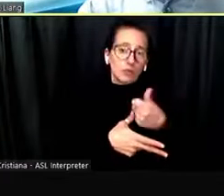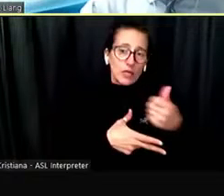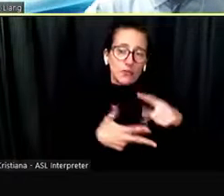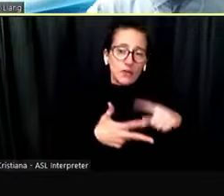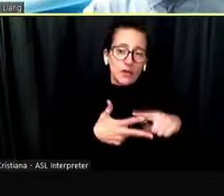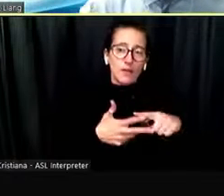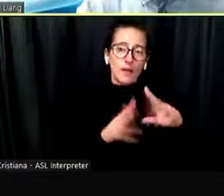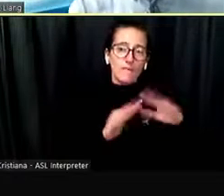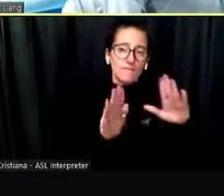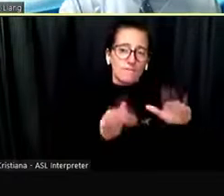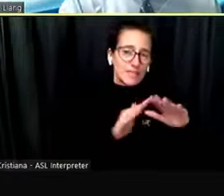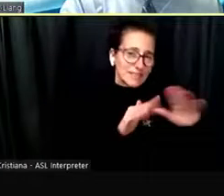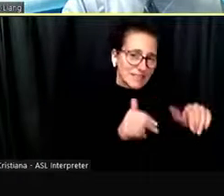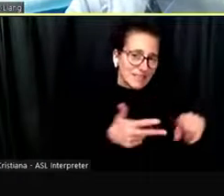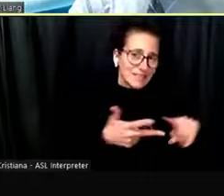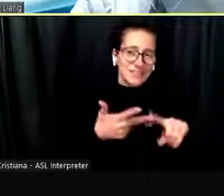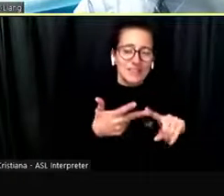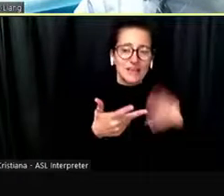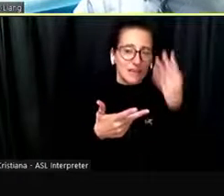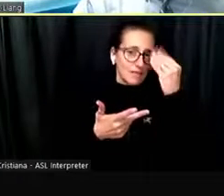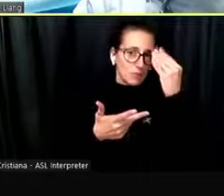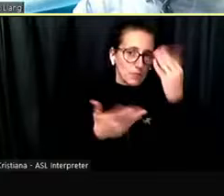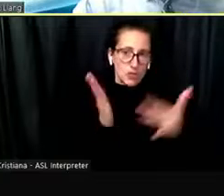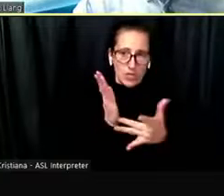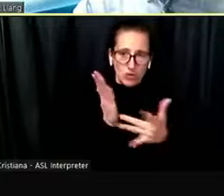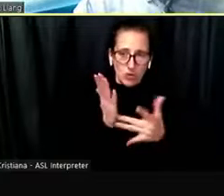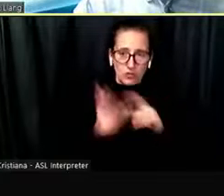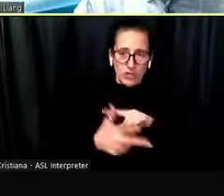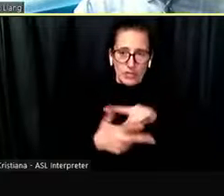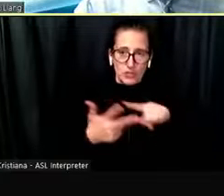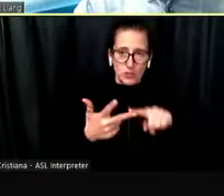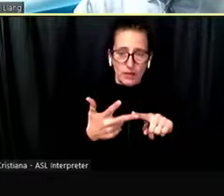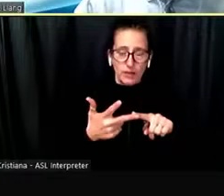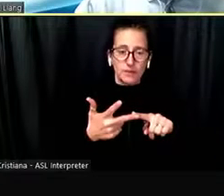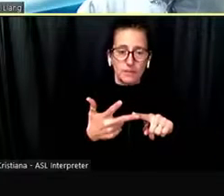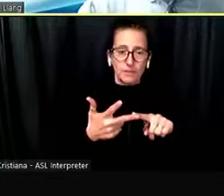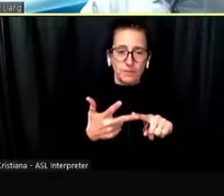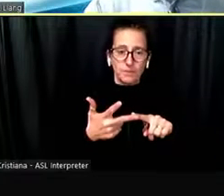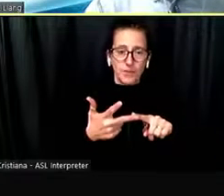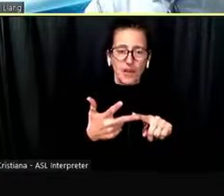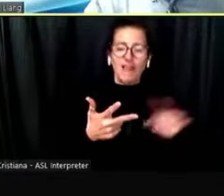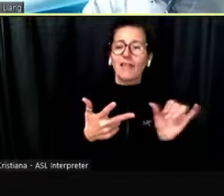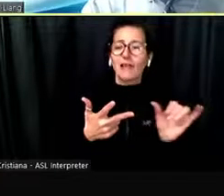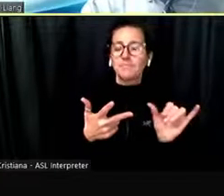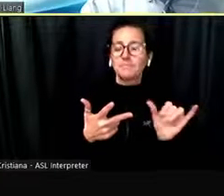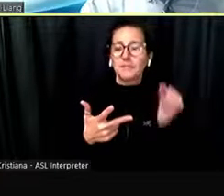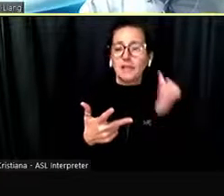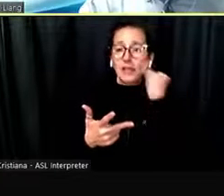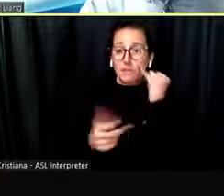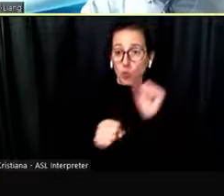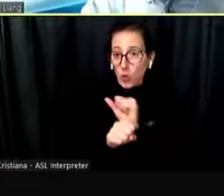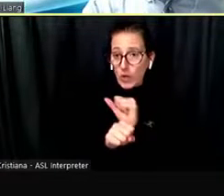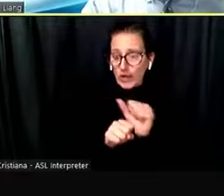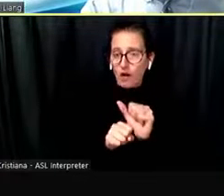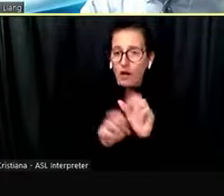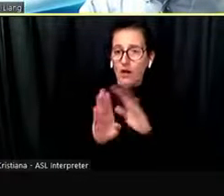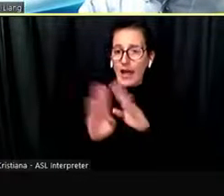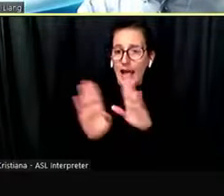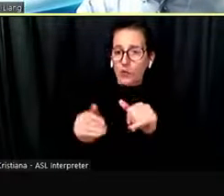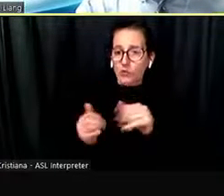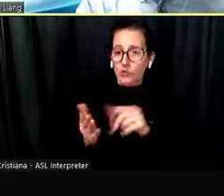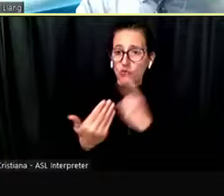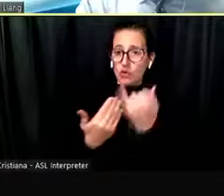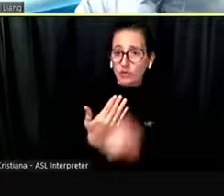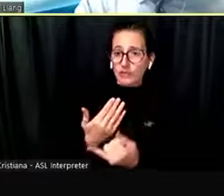then the information technology capital funds. You can consider those almost like if you're working on a home project and then you're putting money